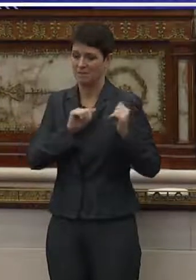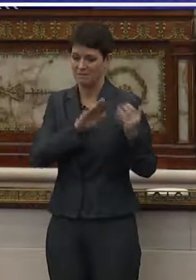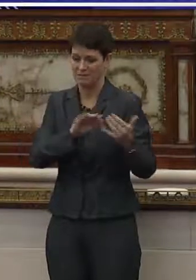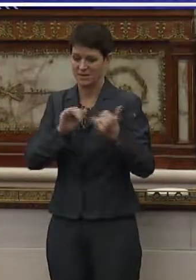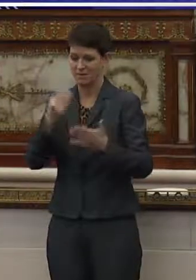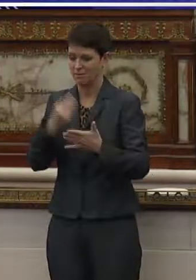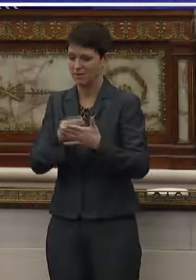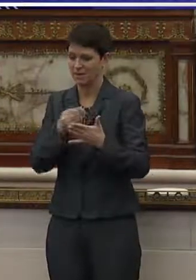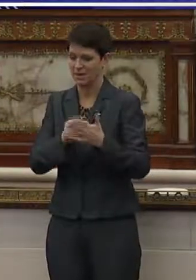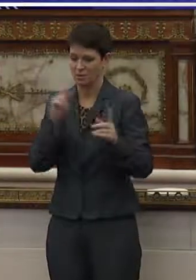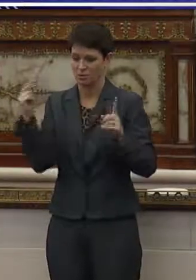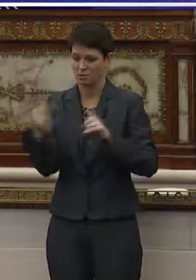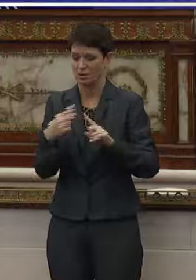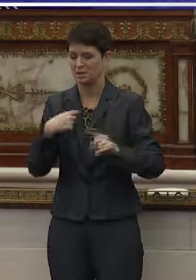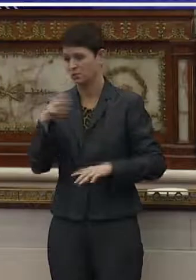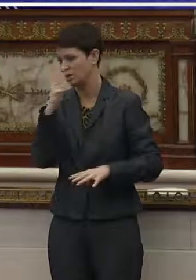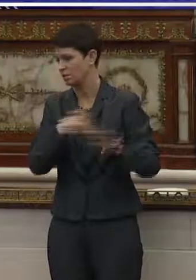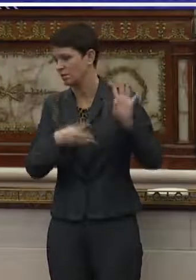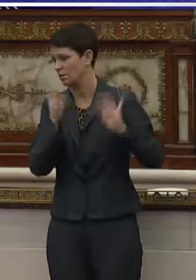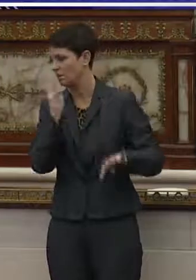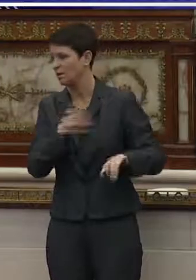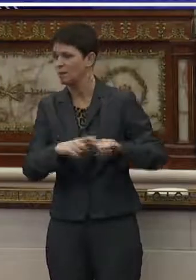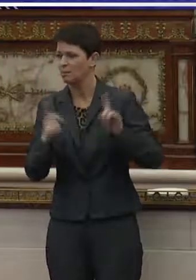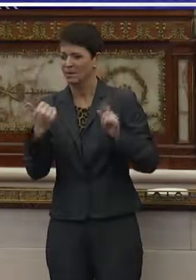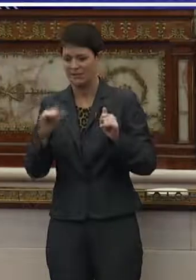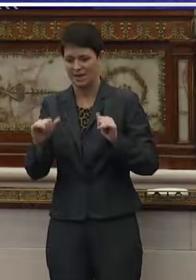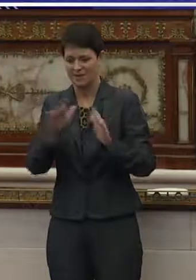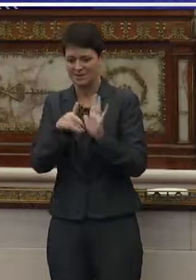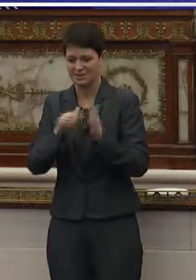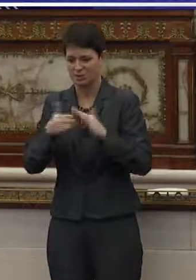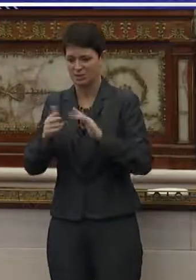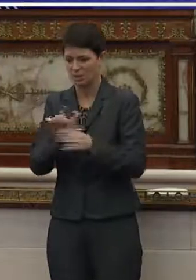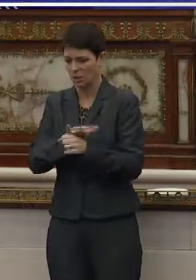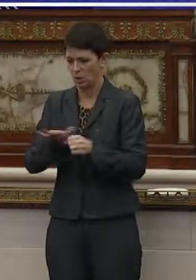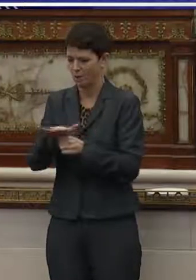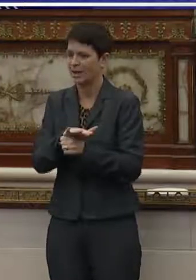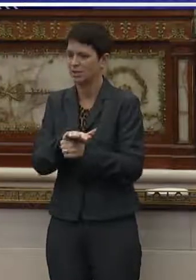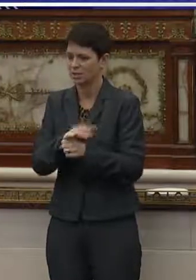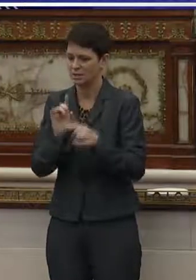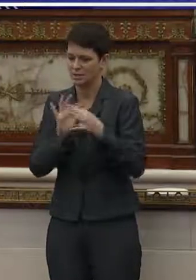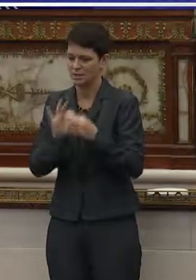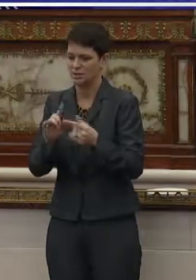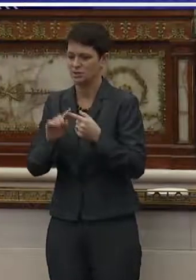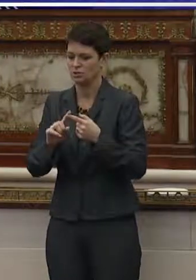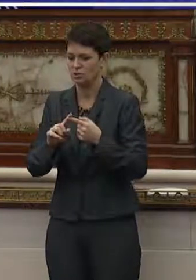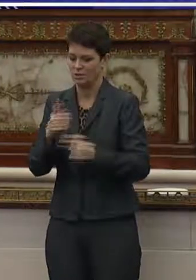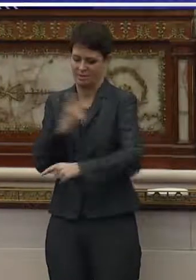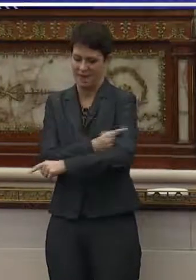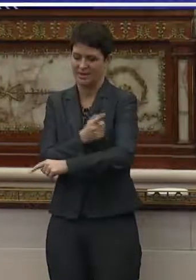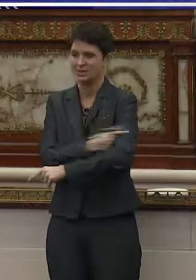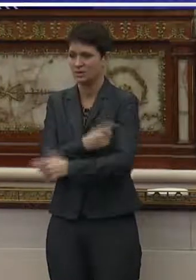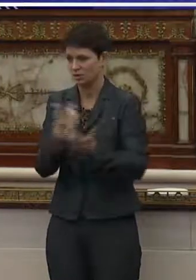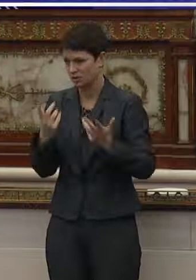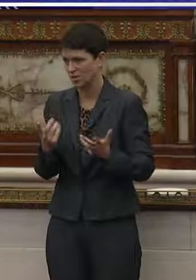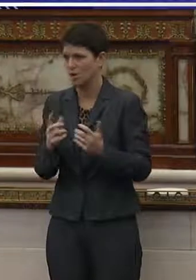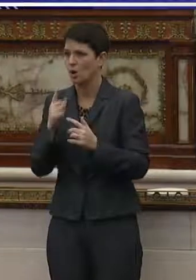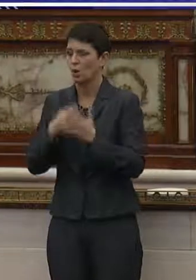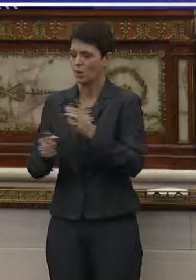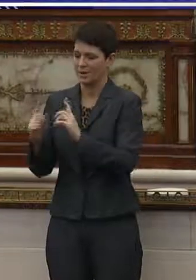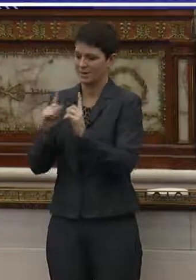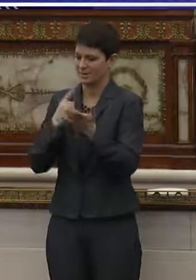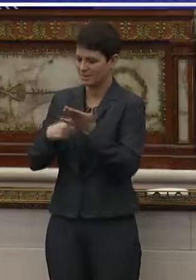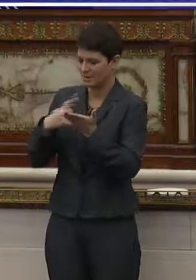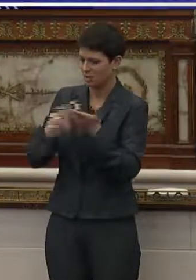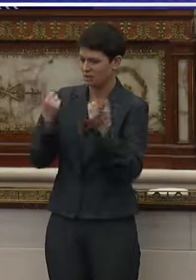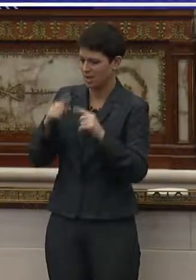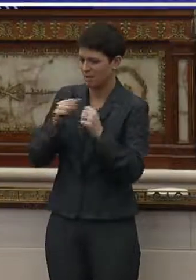fiscal perspective. And if we're looking at any center city location as it relates to a vaccination site, I'm wondering what dialogue has happened